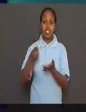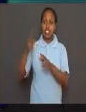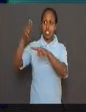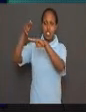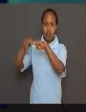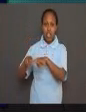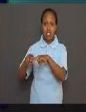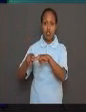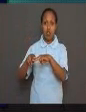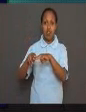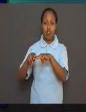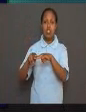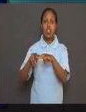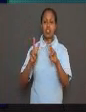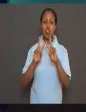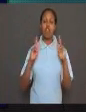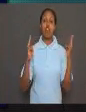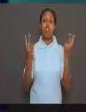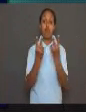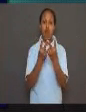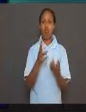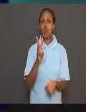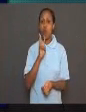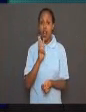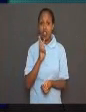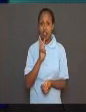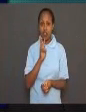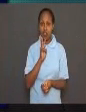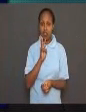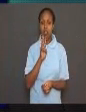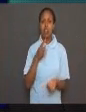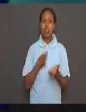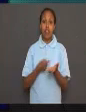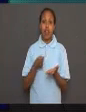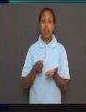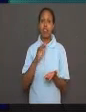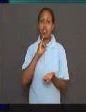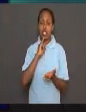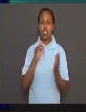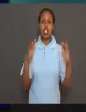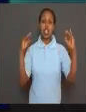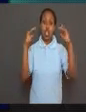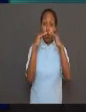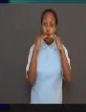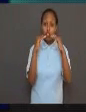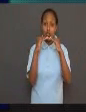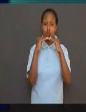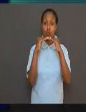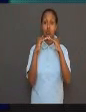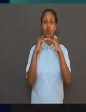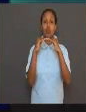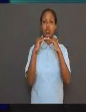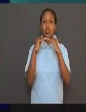displaces a volume of water that is equal to